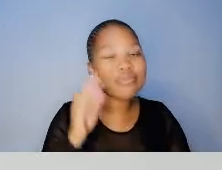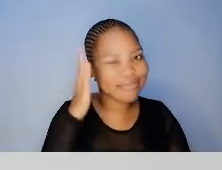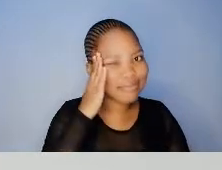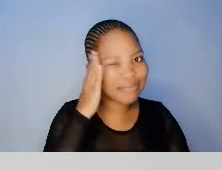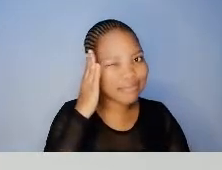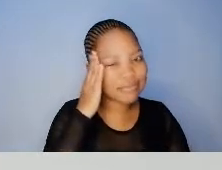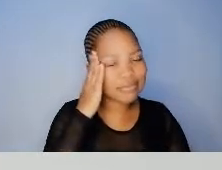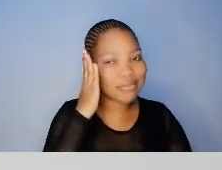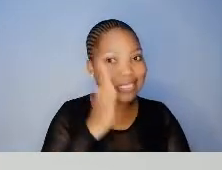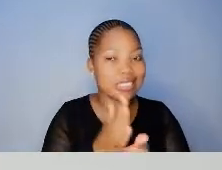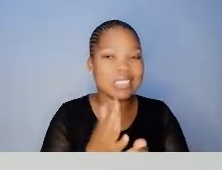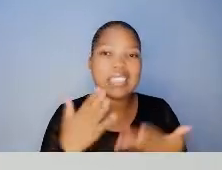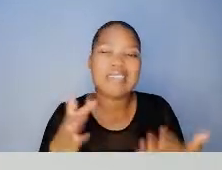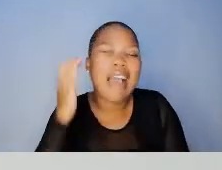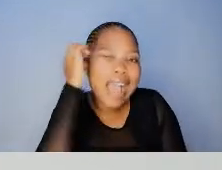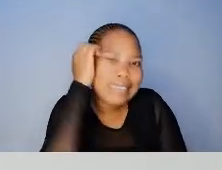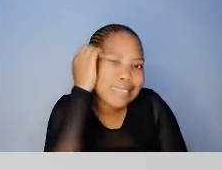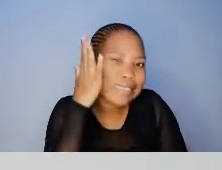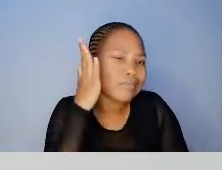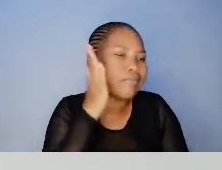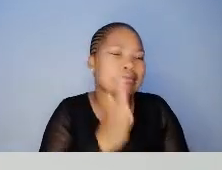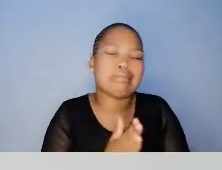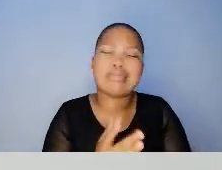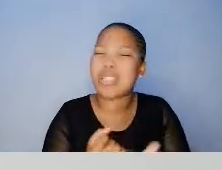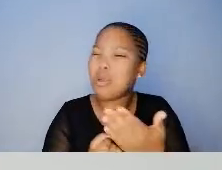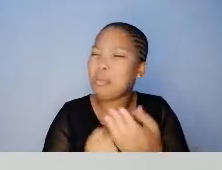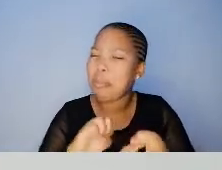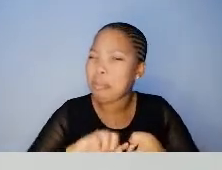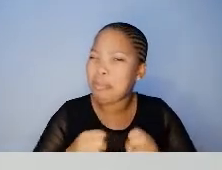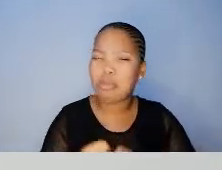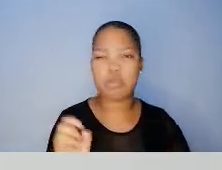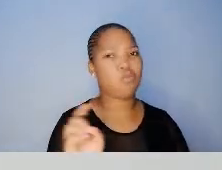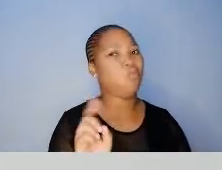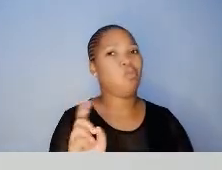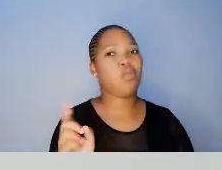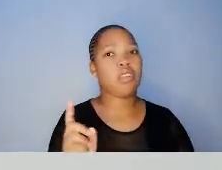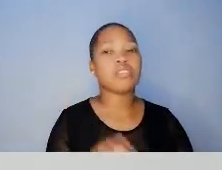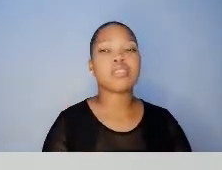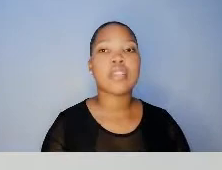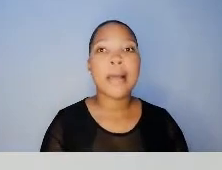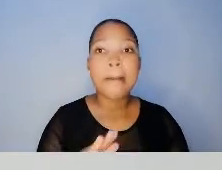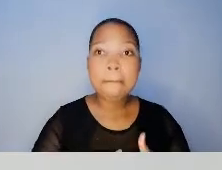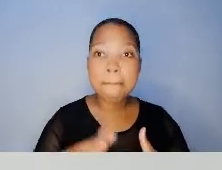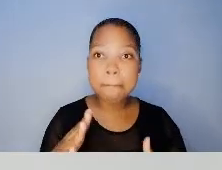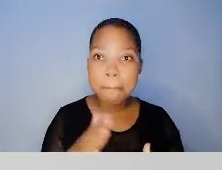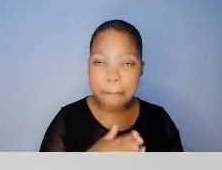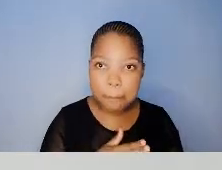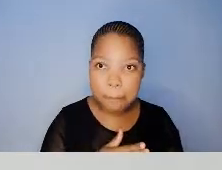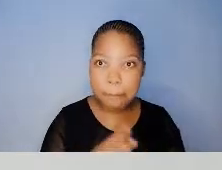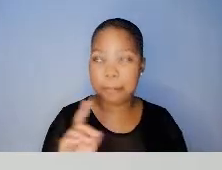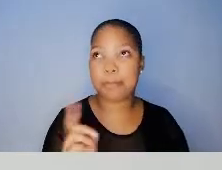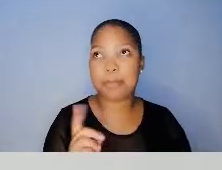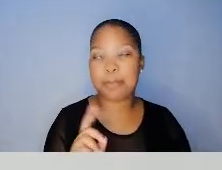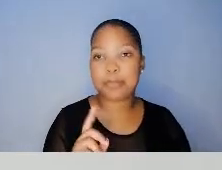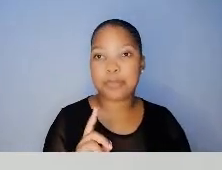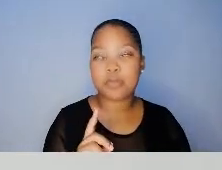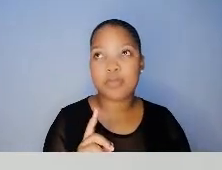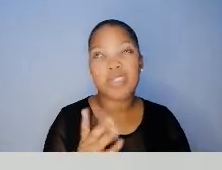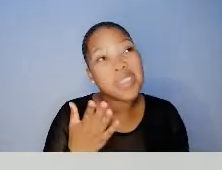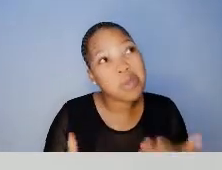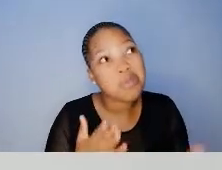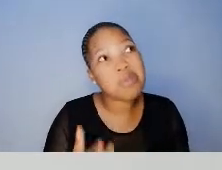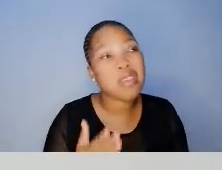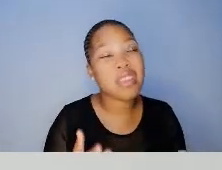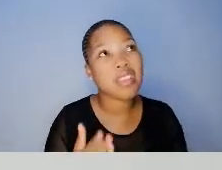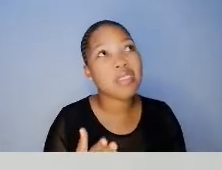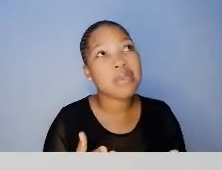child. I don't know what really went on, because not unless